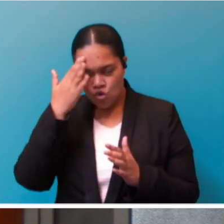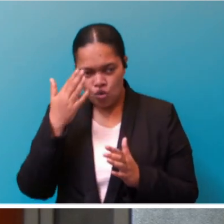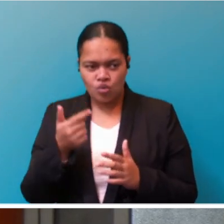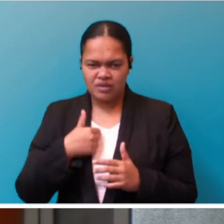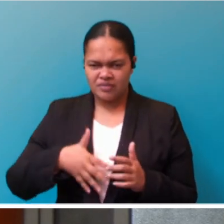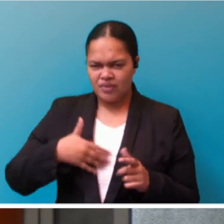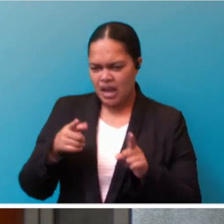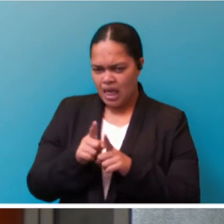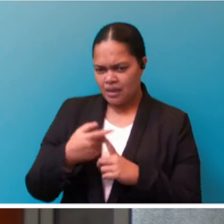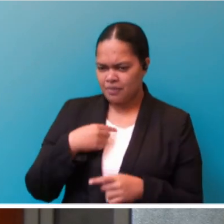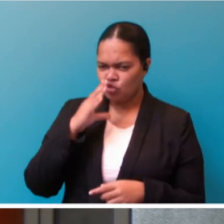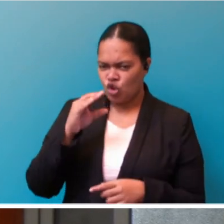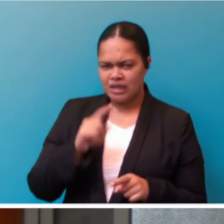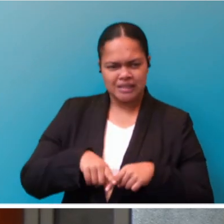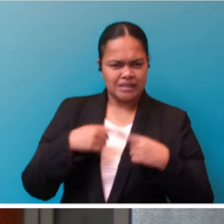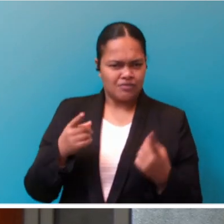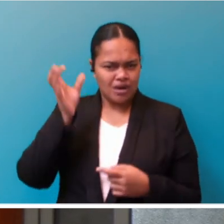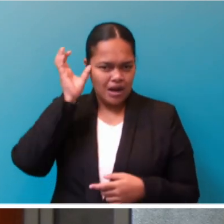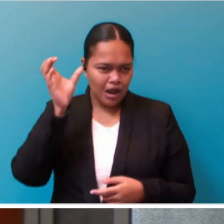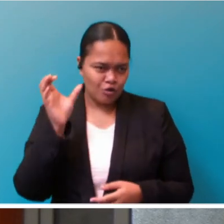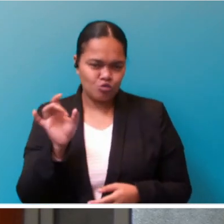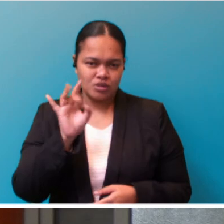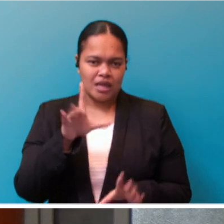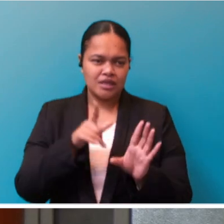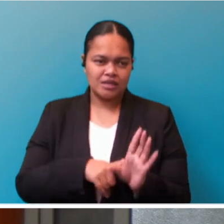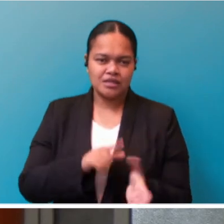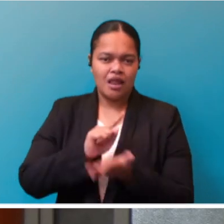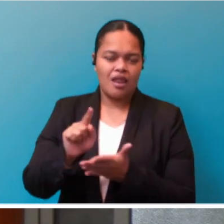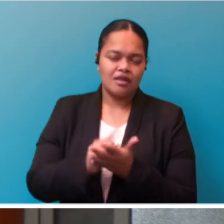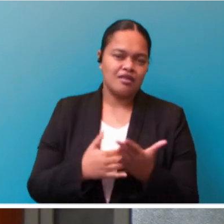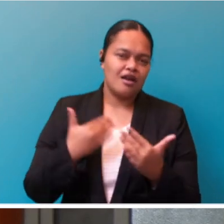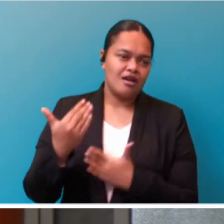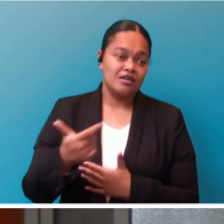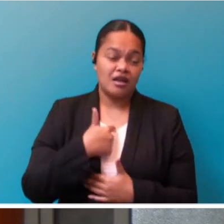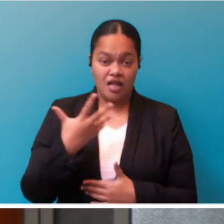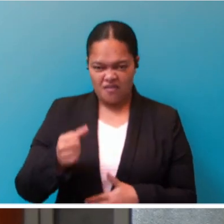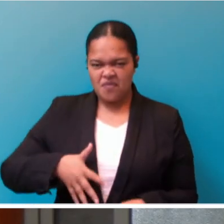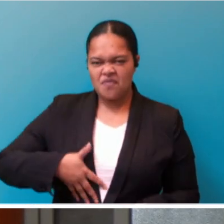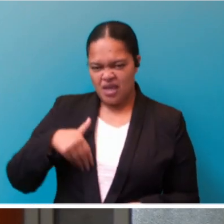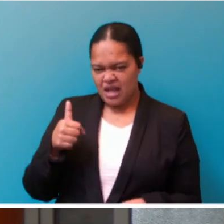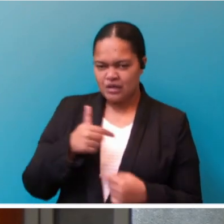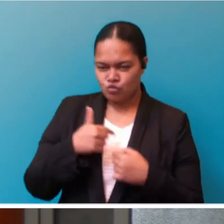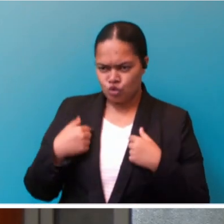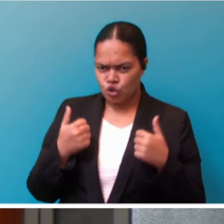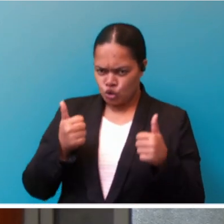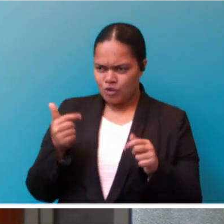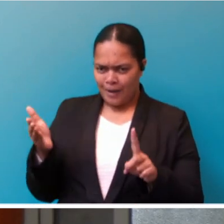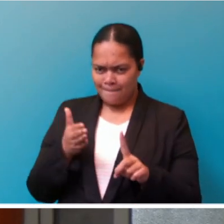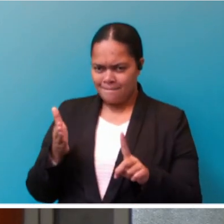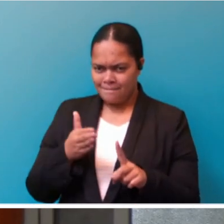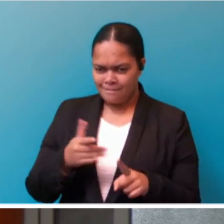I'm talking to a different country 10 years later. I have a feeling we are on good track, sharpening